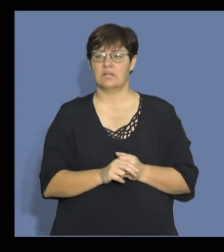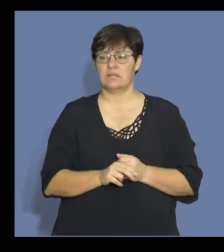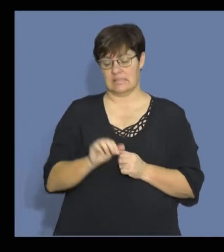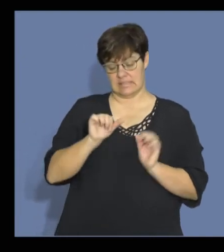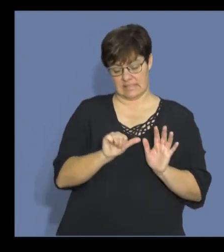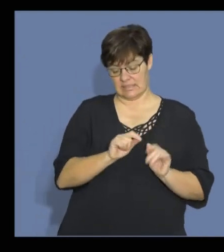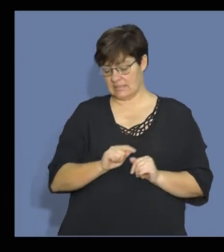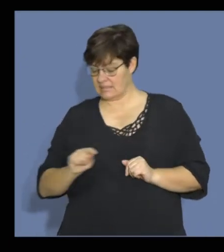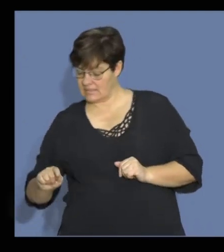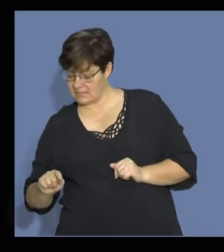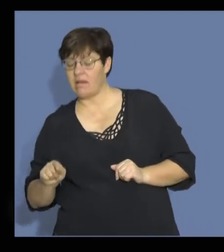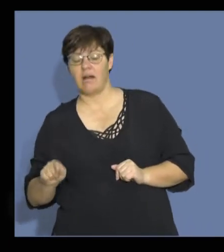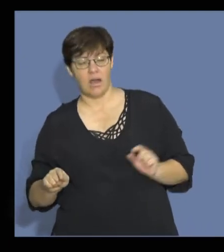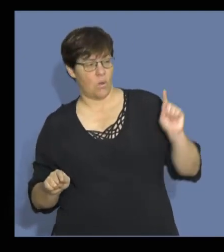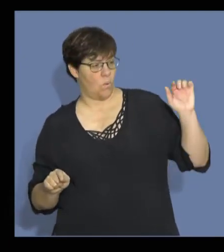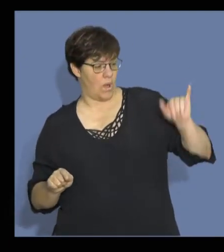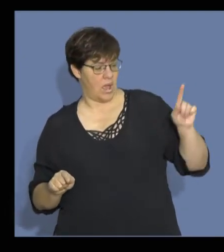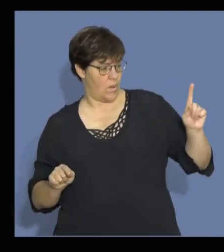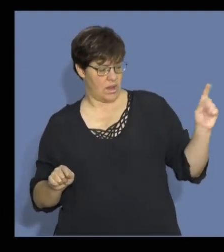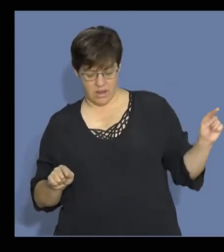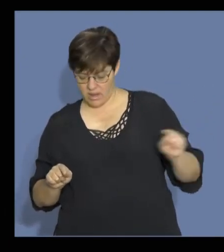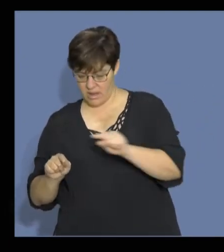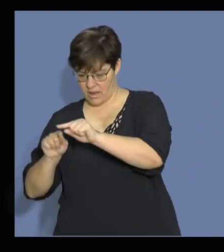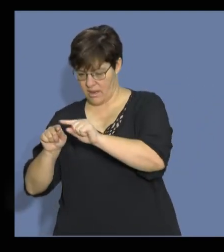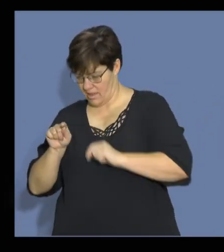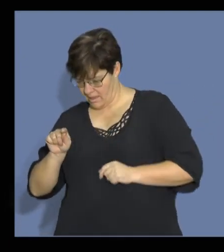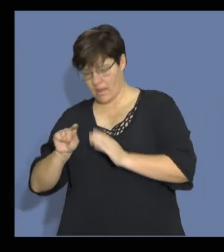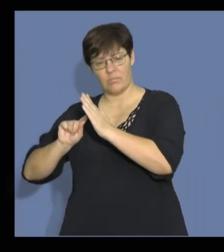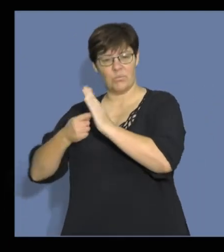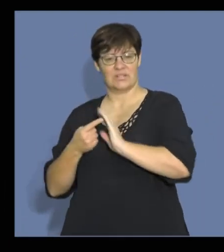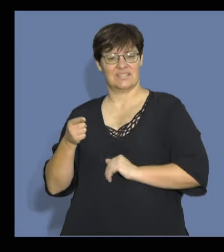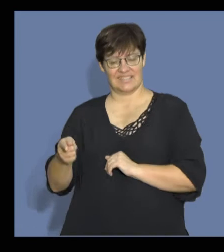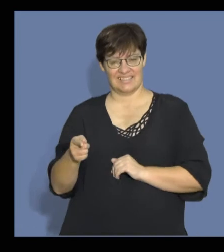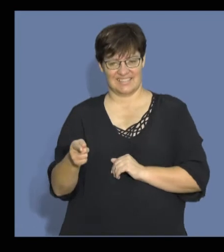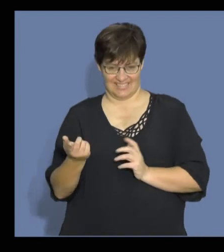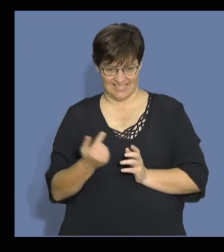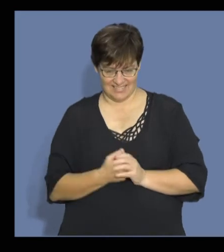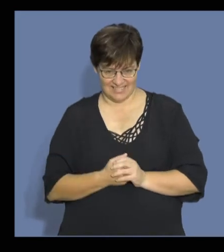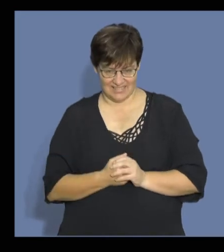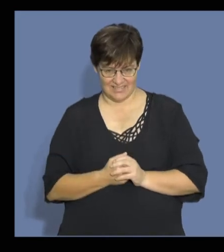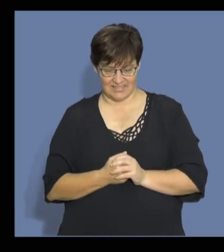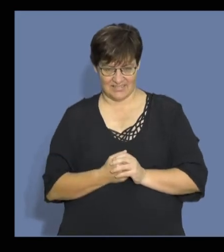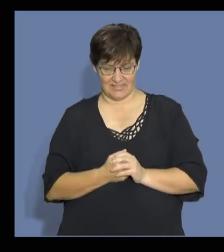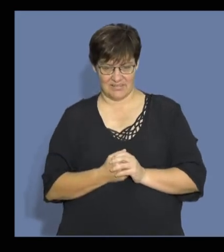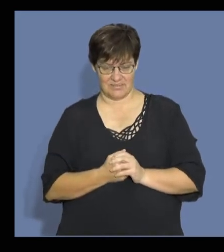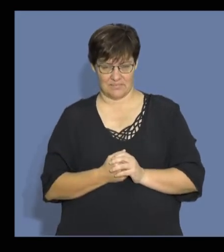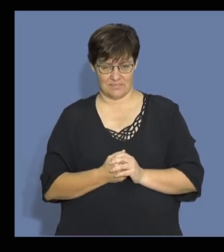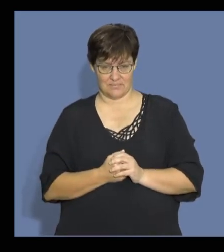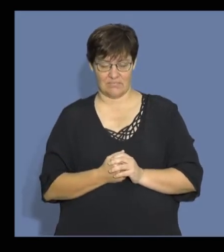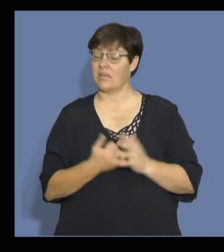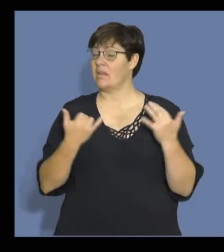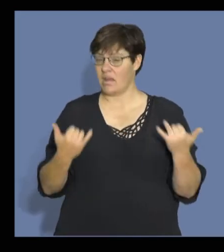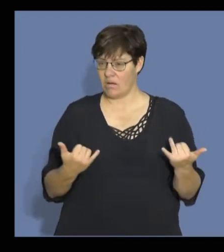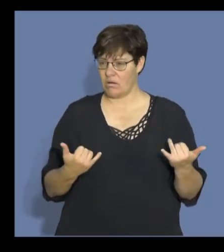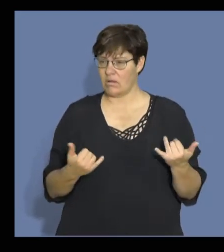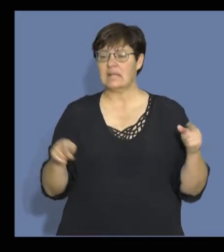x-coordinate is 6, well, that's here. The y-coordinate is 1, that's here. And where do they meet up? Here at B.